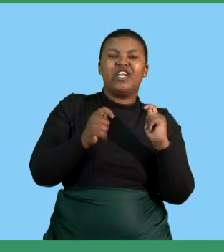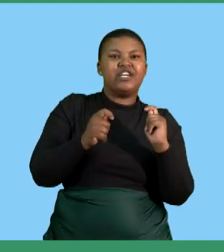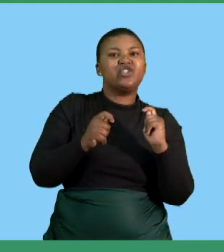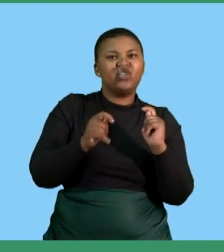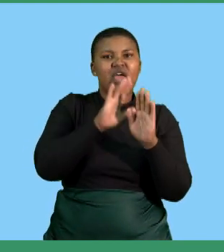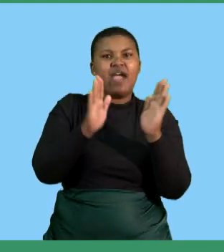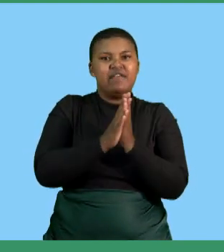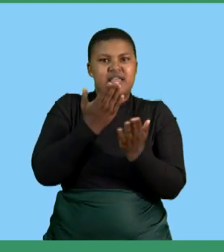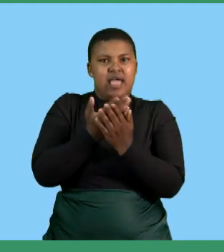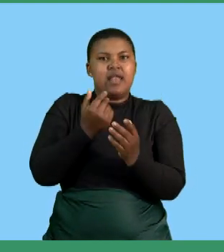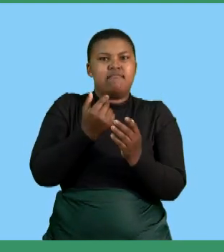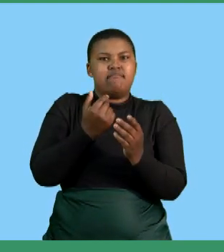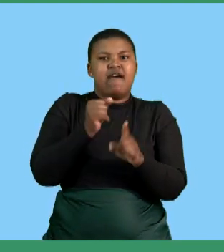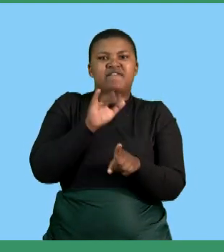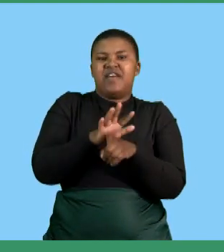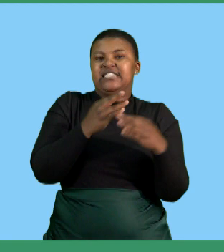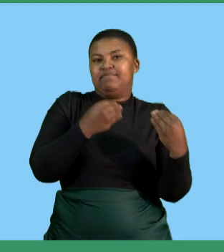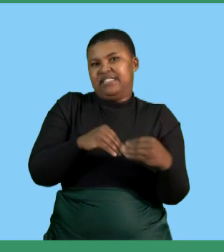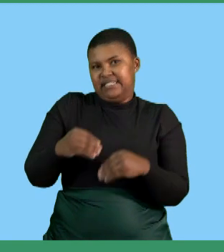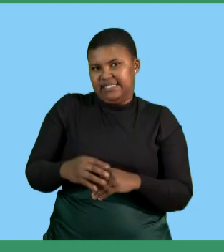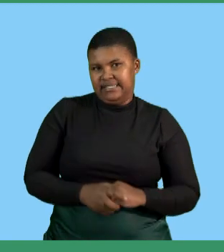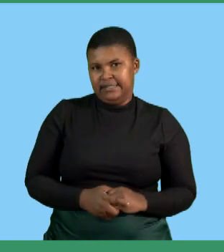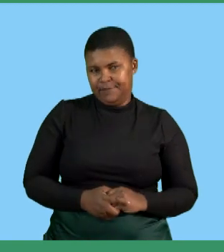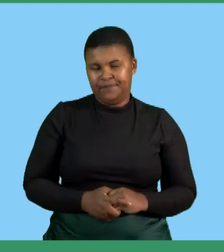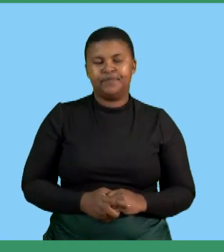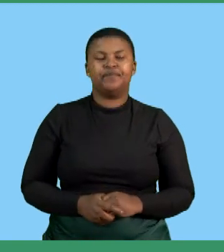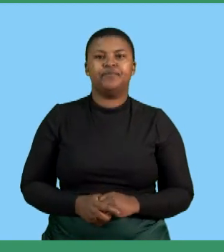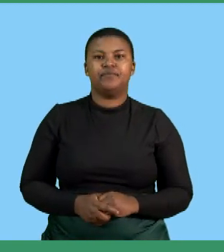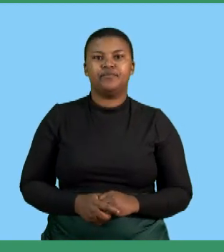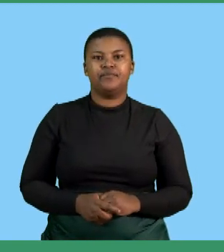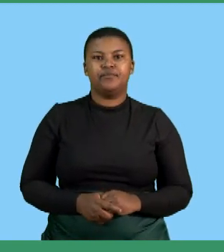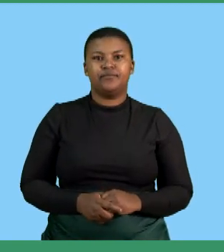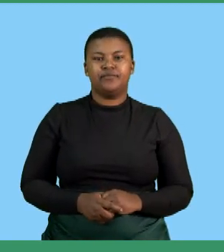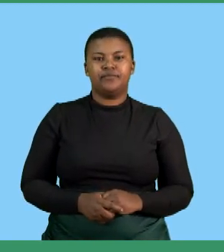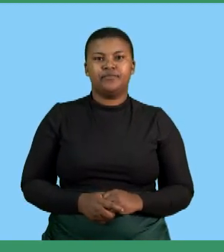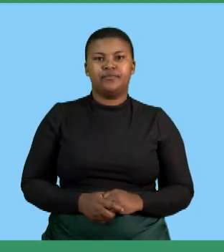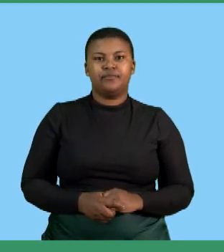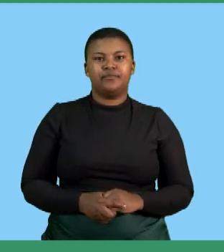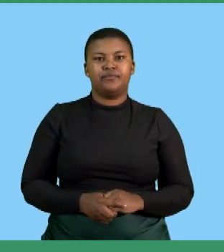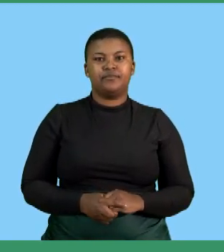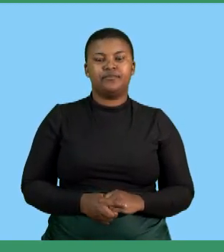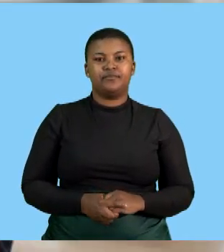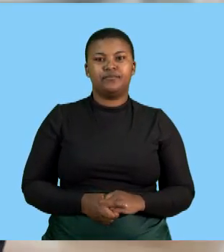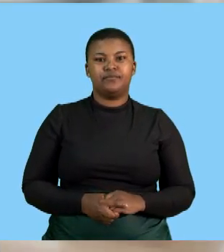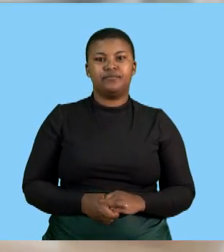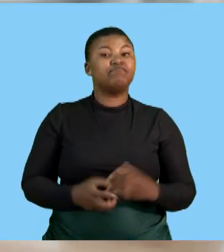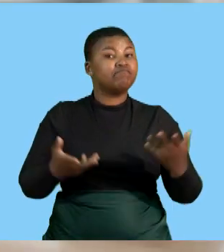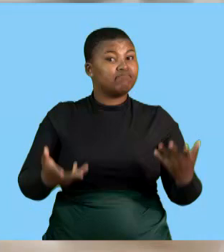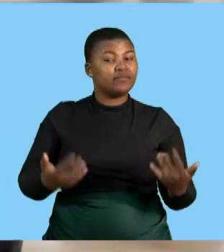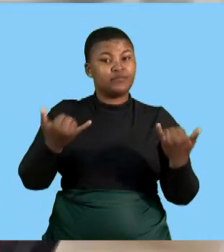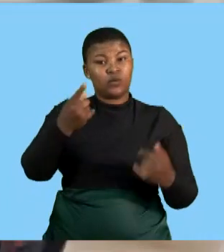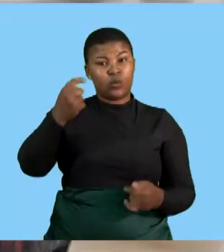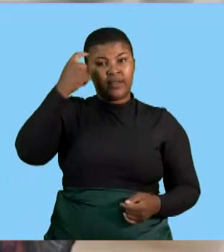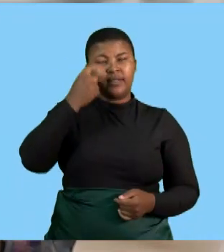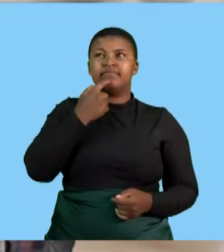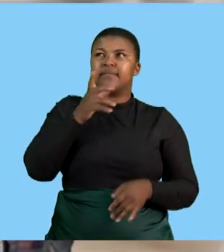or changes that can be made by or in technology that can have an influence on your business.